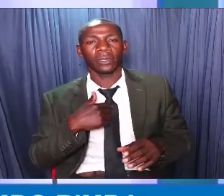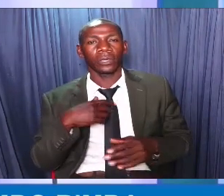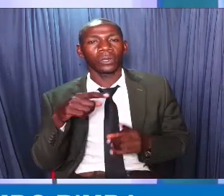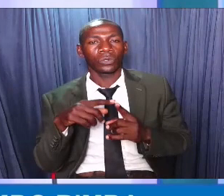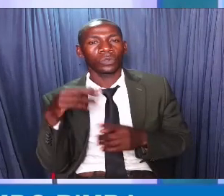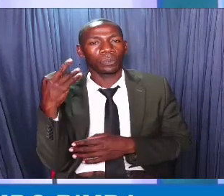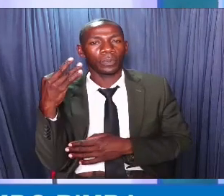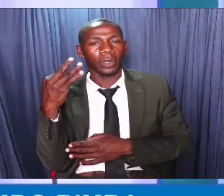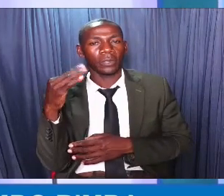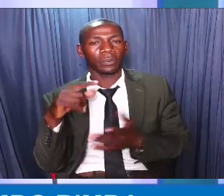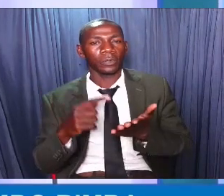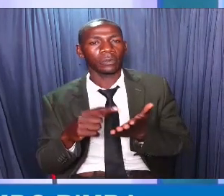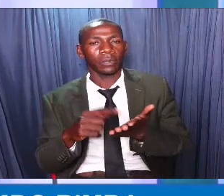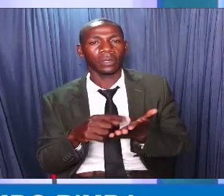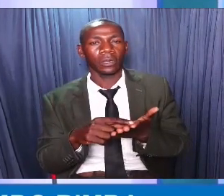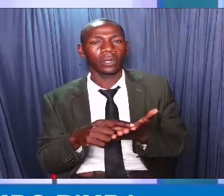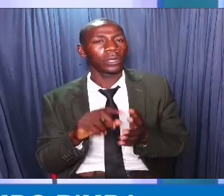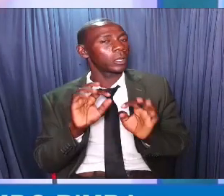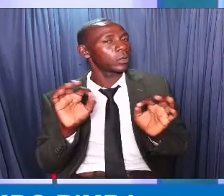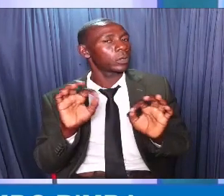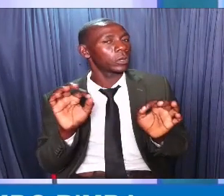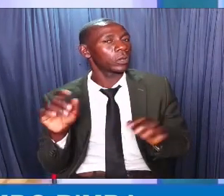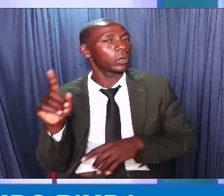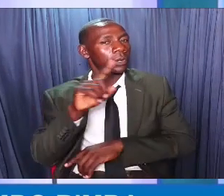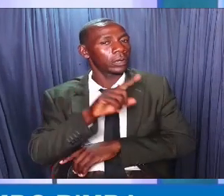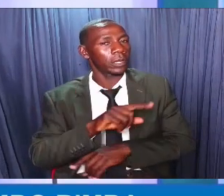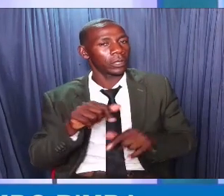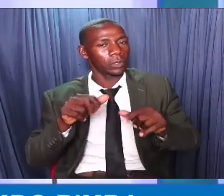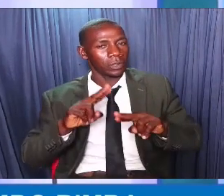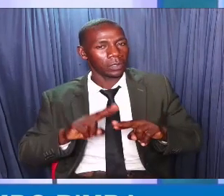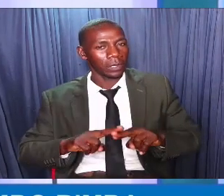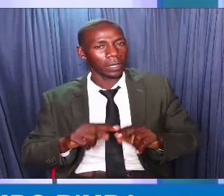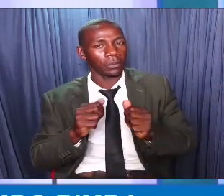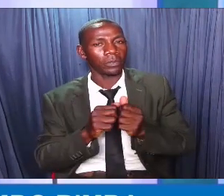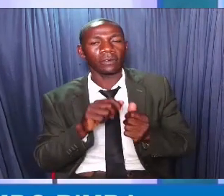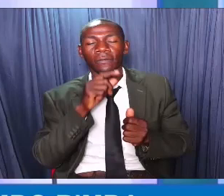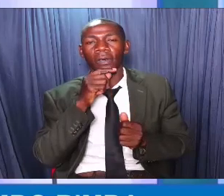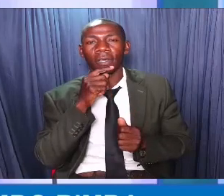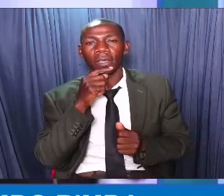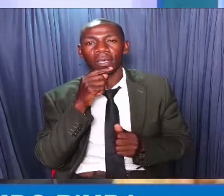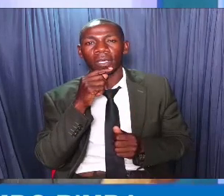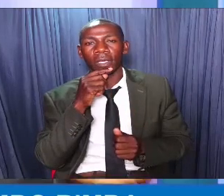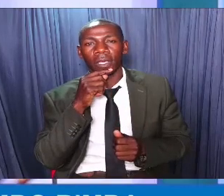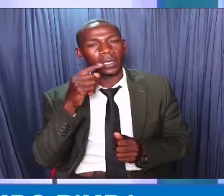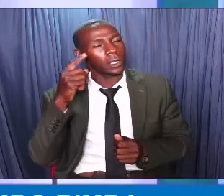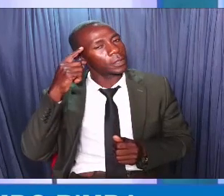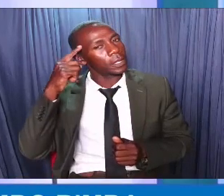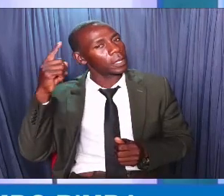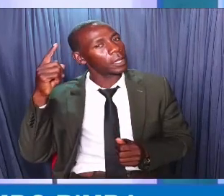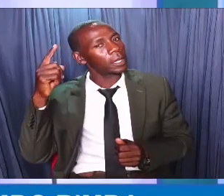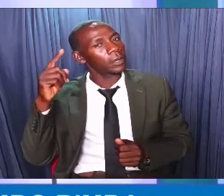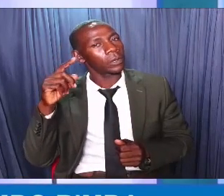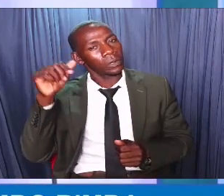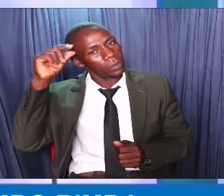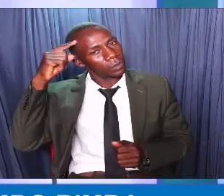Nihubiri injili. I preach the gospel. Hakuna siku likachinu kamuelezea. There's no day you express to your father. Aliona wewe umefanya kijeuri tu. He thought maybe you